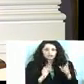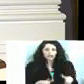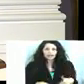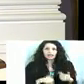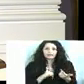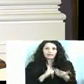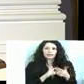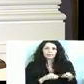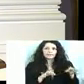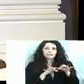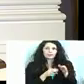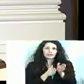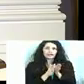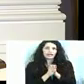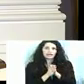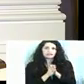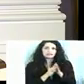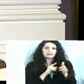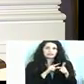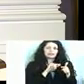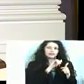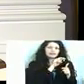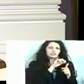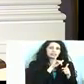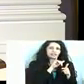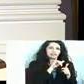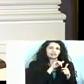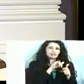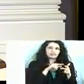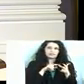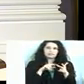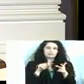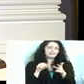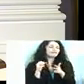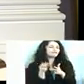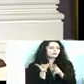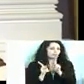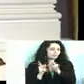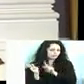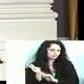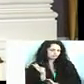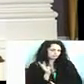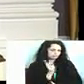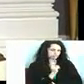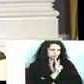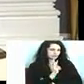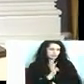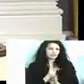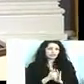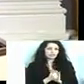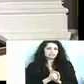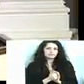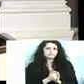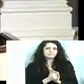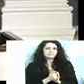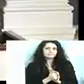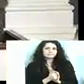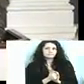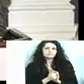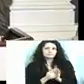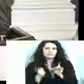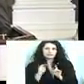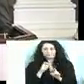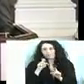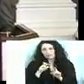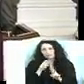Dick and Jenny Nichols and Jane Sifterstead if they would come forward so that we can afford those certificates, and you might need a